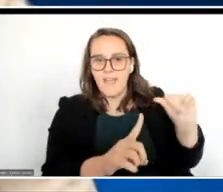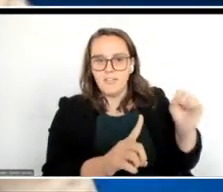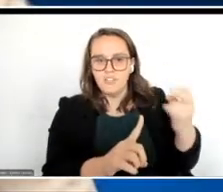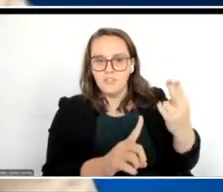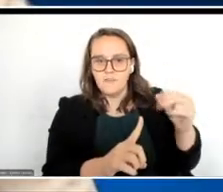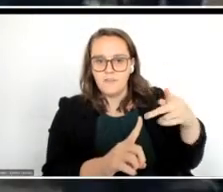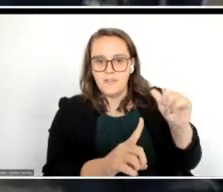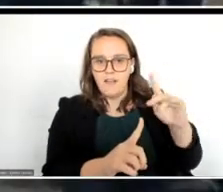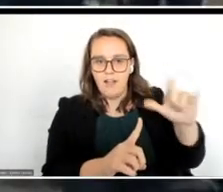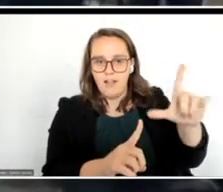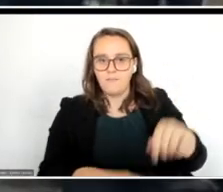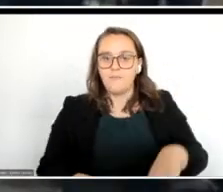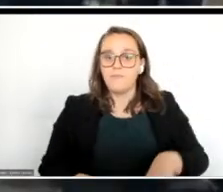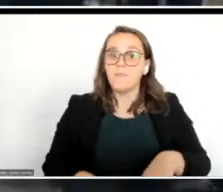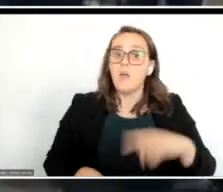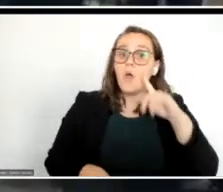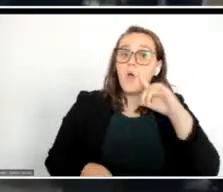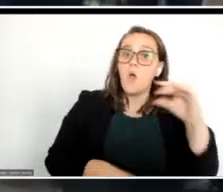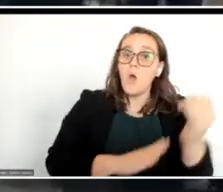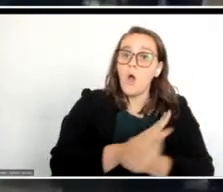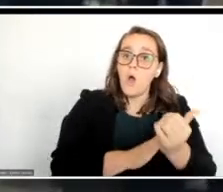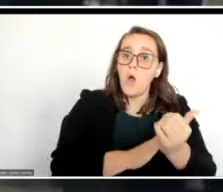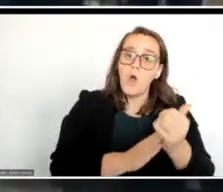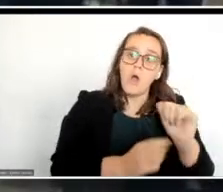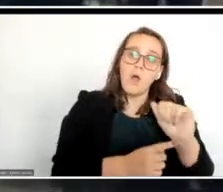pen, or was it the president himself signing it?